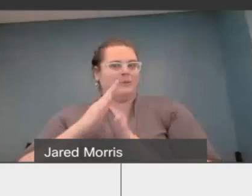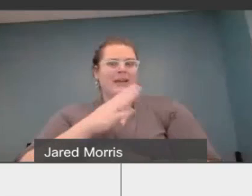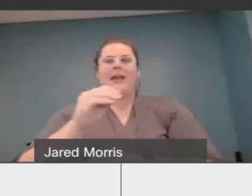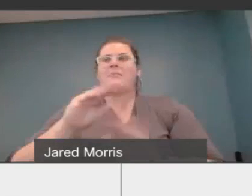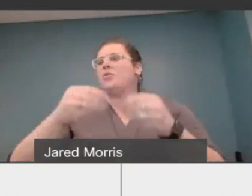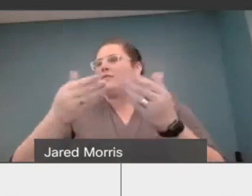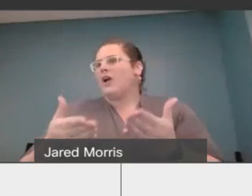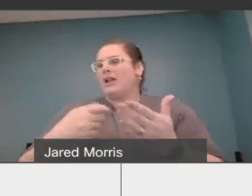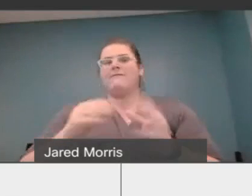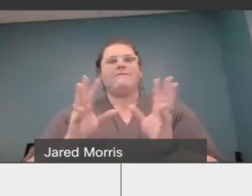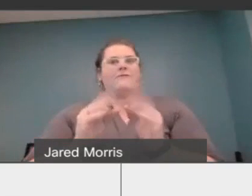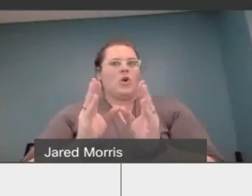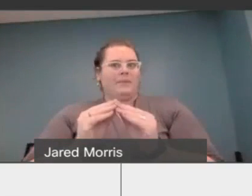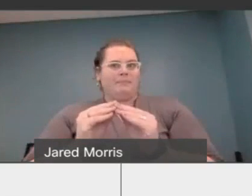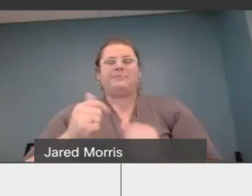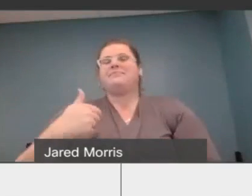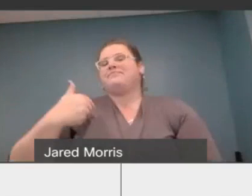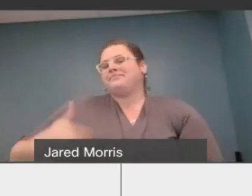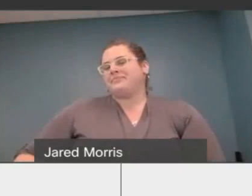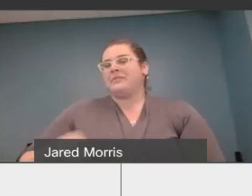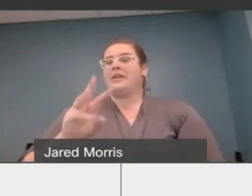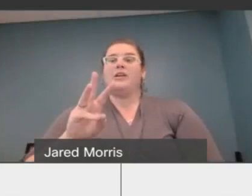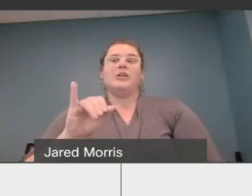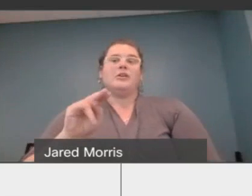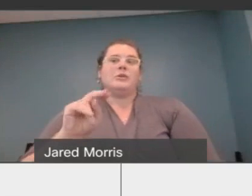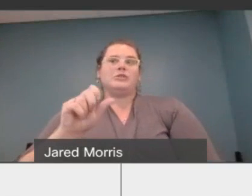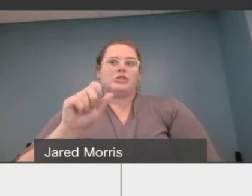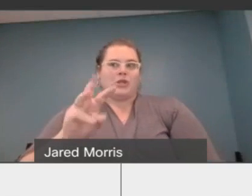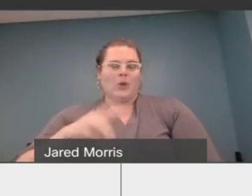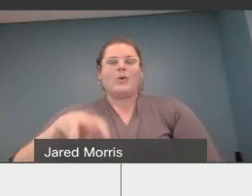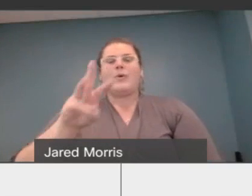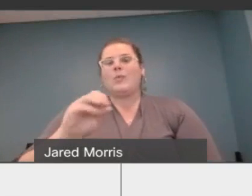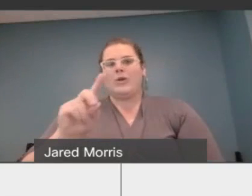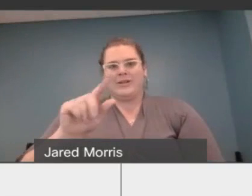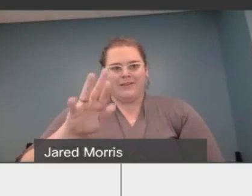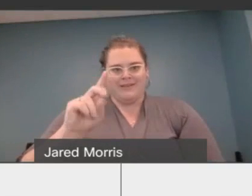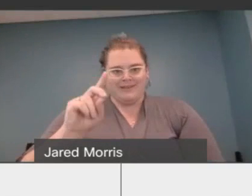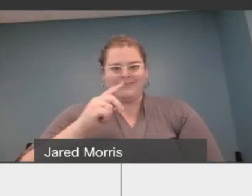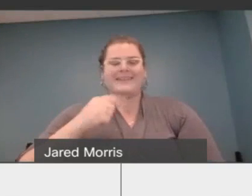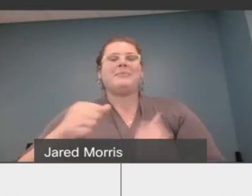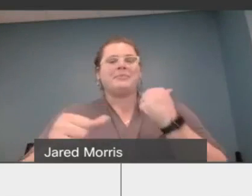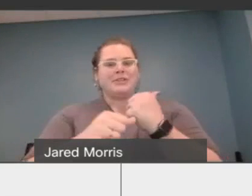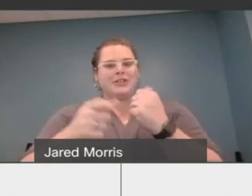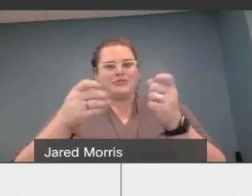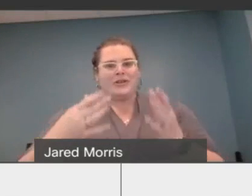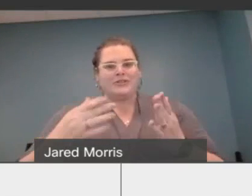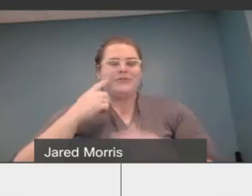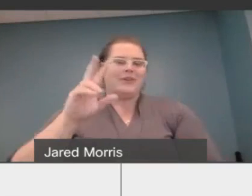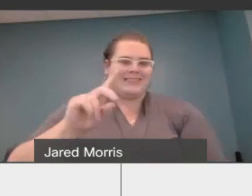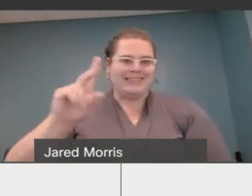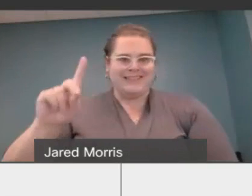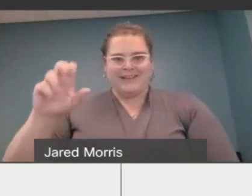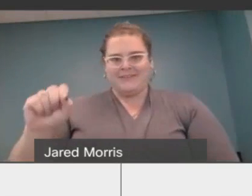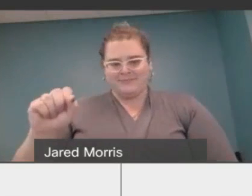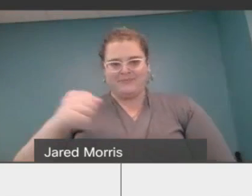Forum. My name is Winslow Woodland. I'm Deputy Director for the Developmental Disabilities Administration, and I'll be sitting